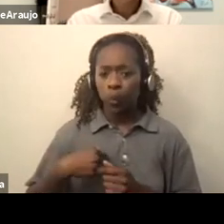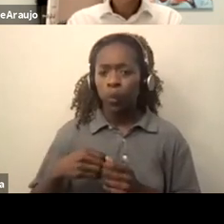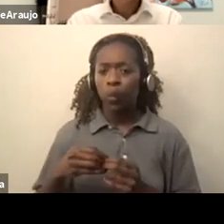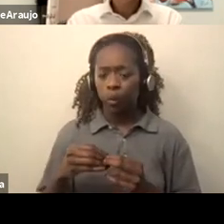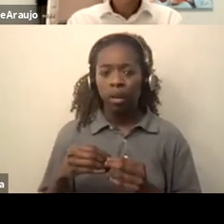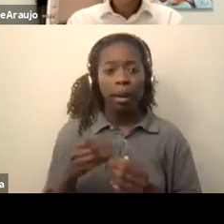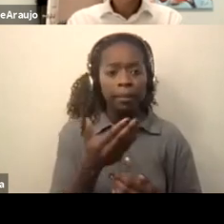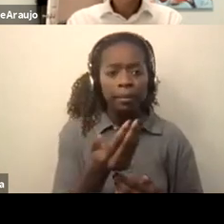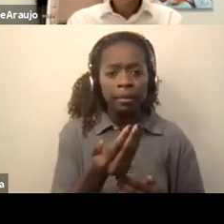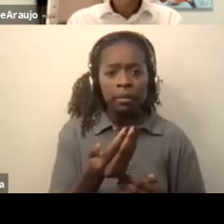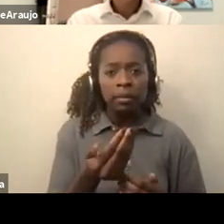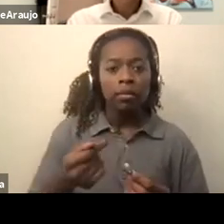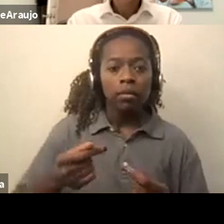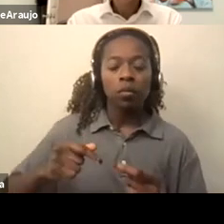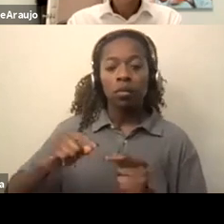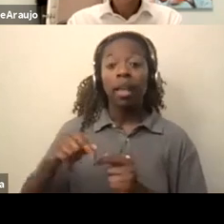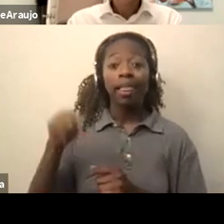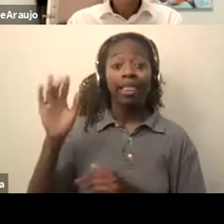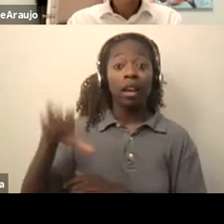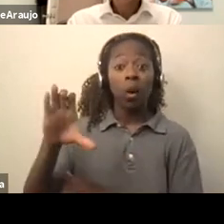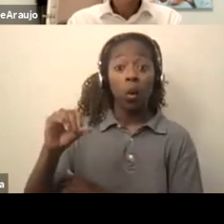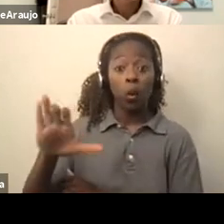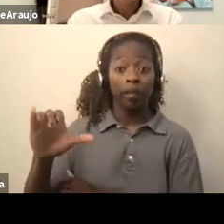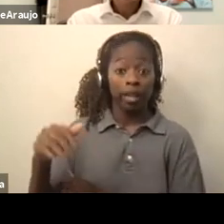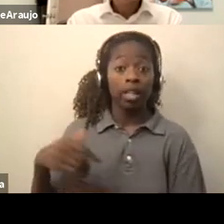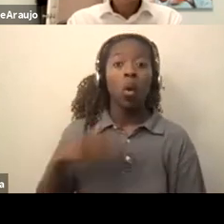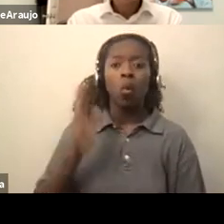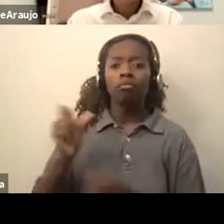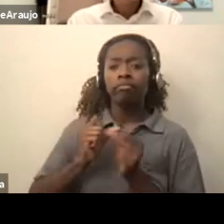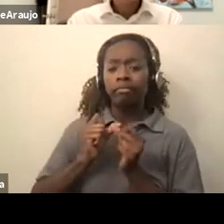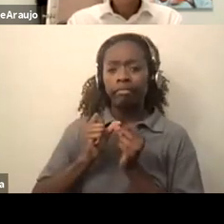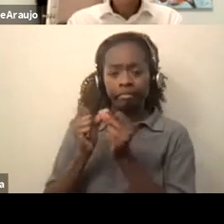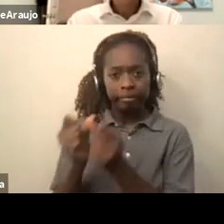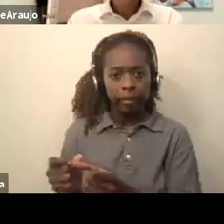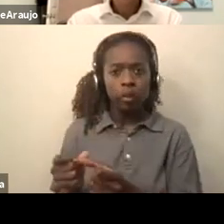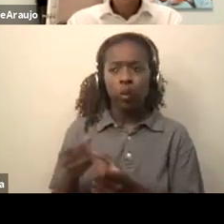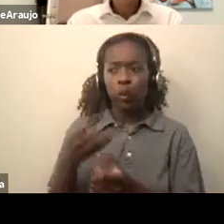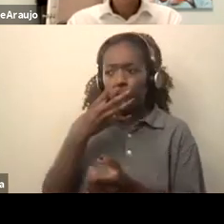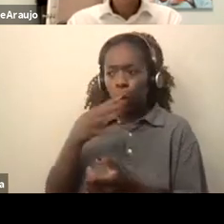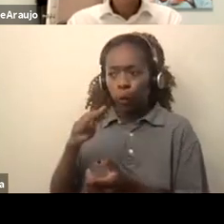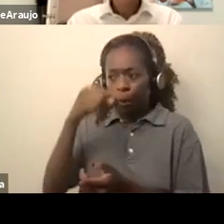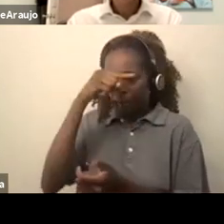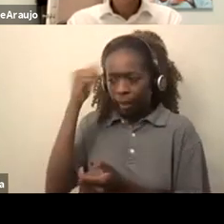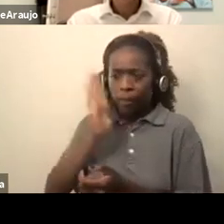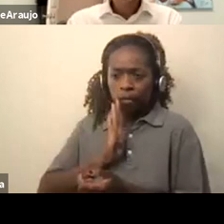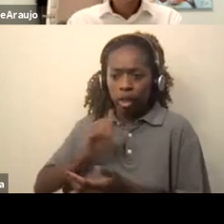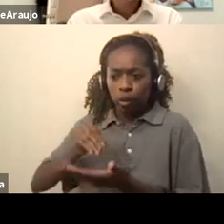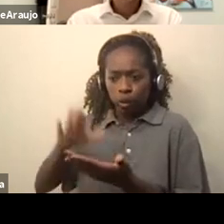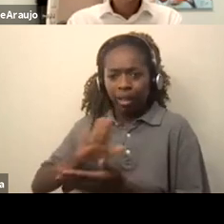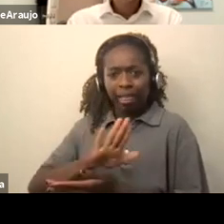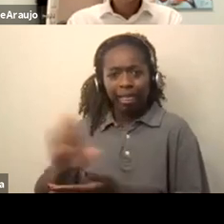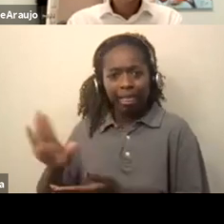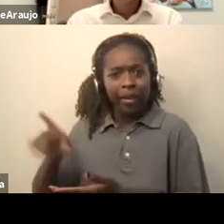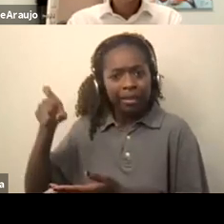thousand students this code of conduct will continue to gaslight black and brown students into the school to prison